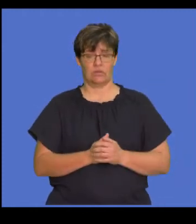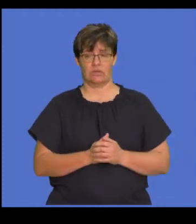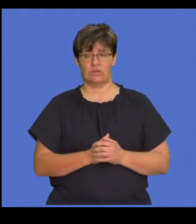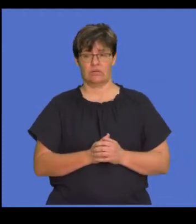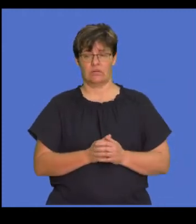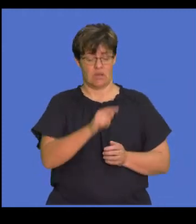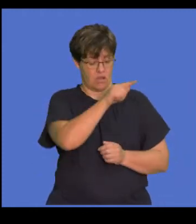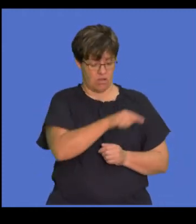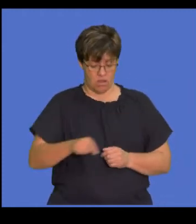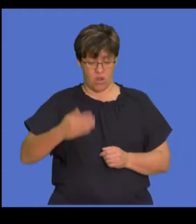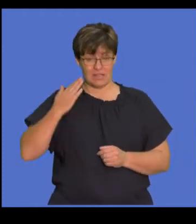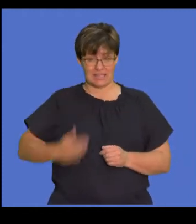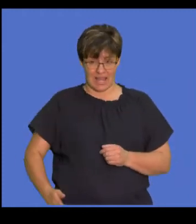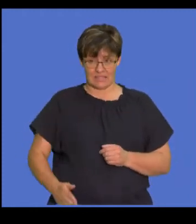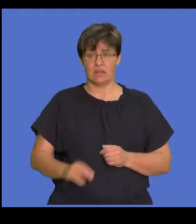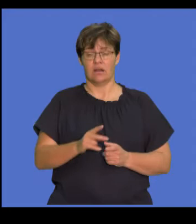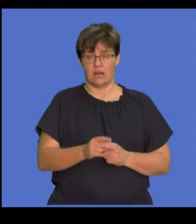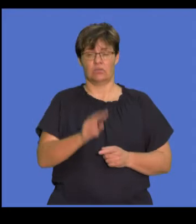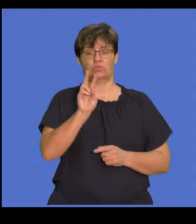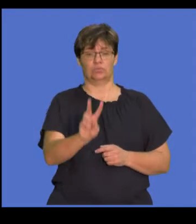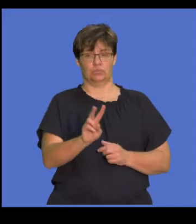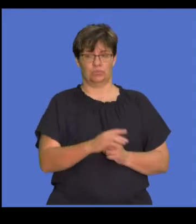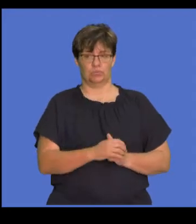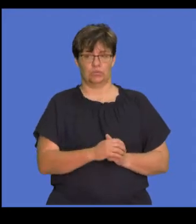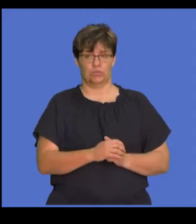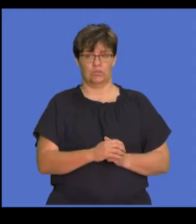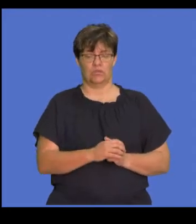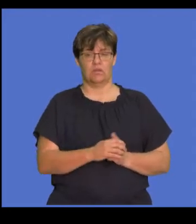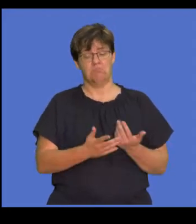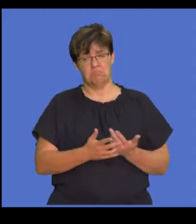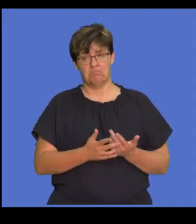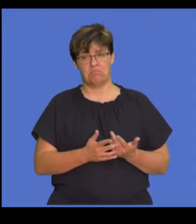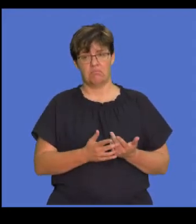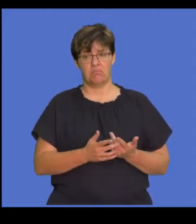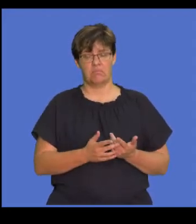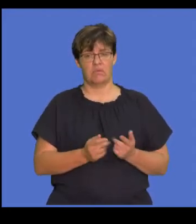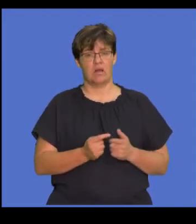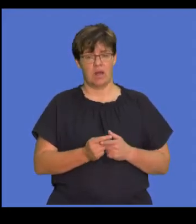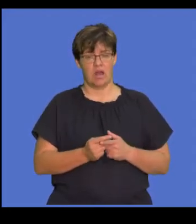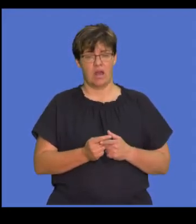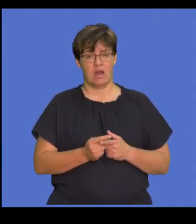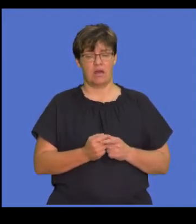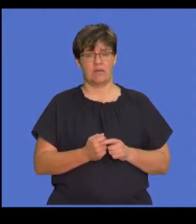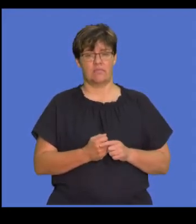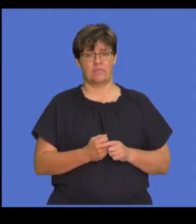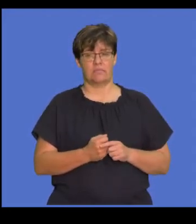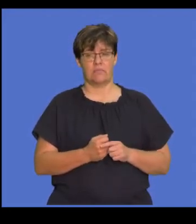and also this whole side is given as 2. If we were to drop a